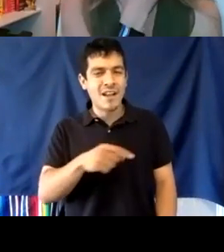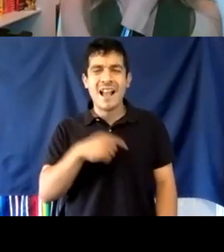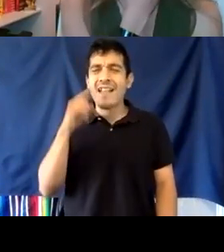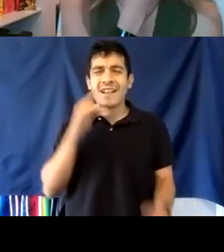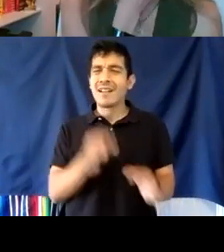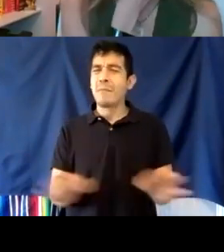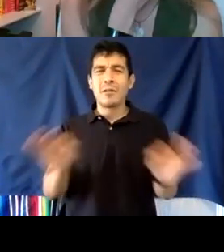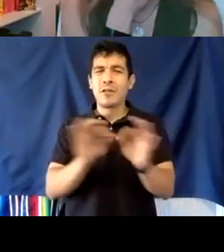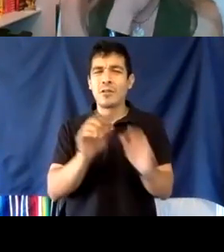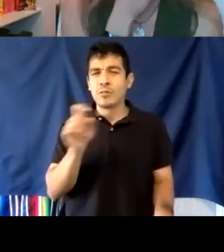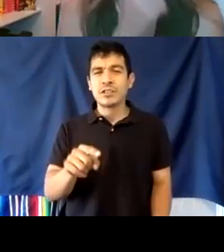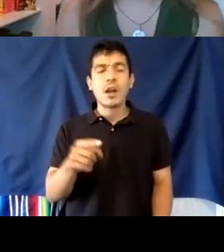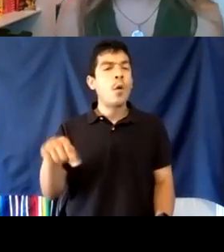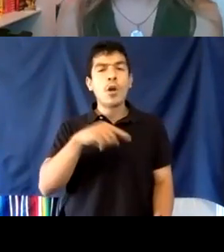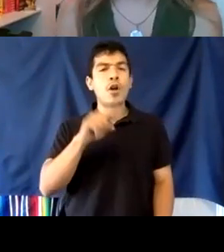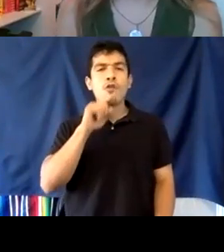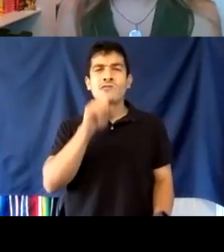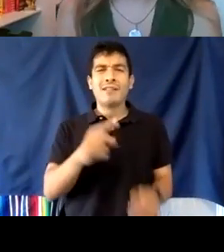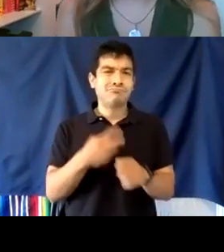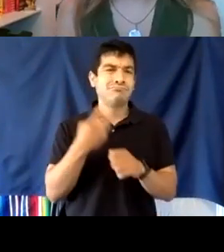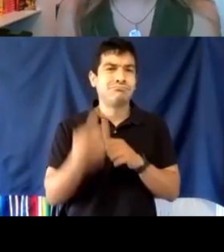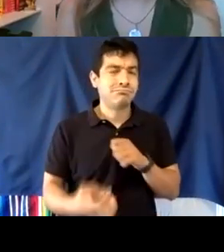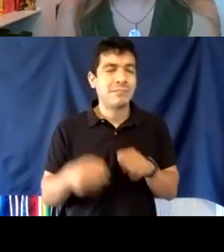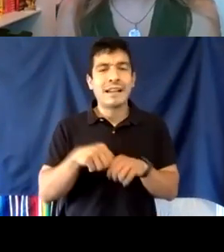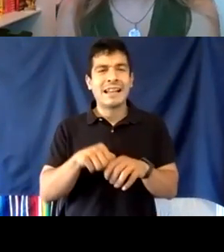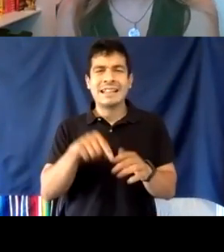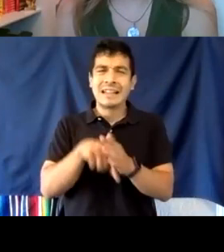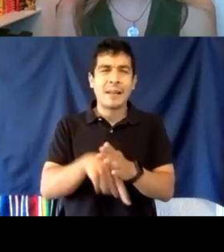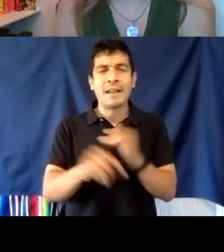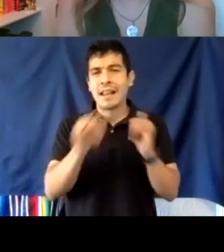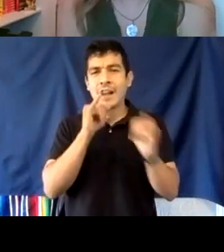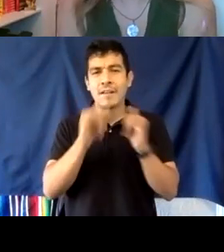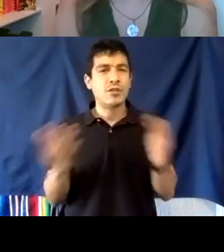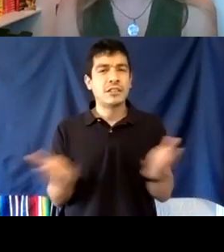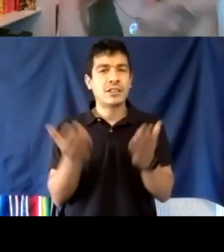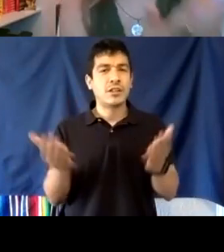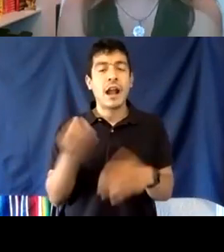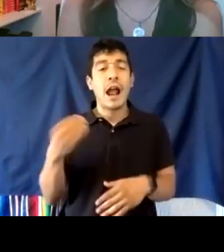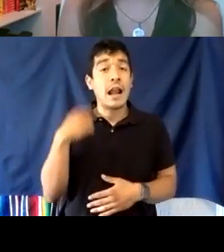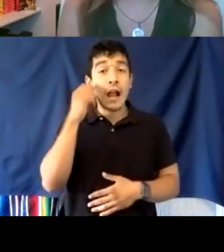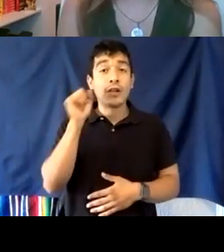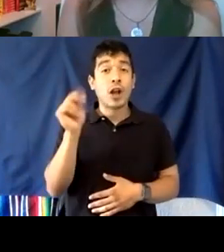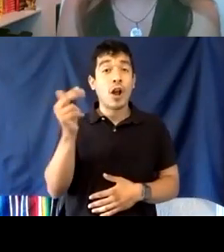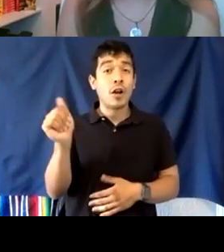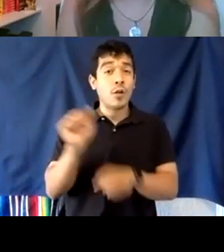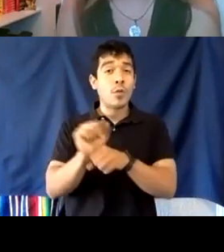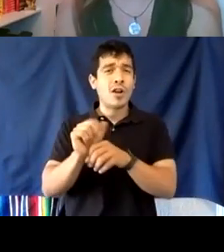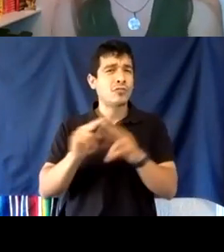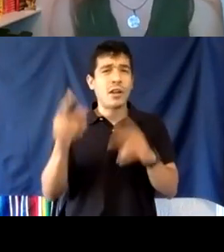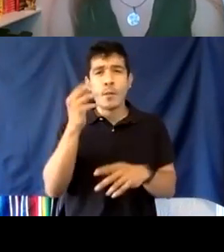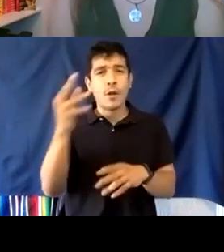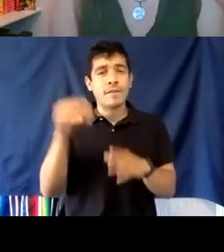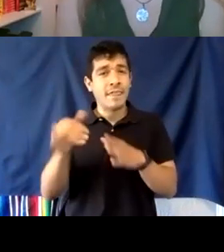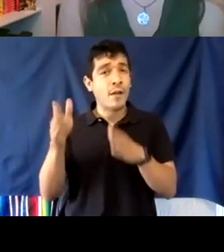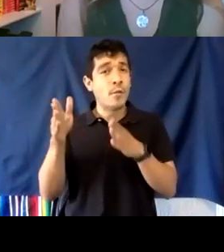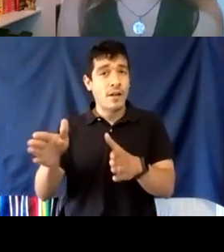important question. We really geek out on in-depth interviews over here. And I know Sahar's work is so beautiful in this respect as